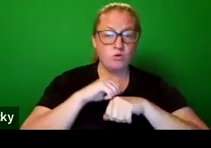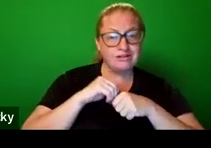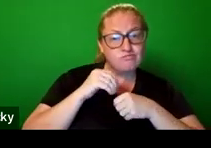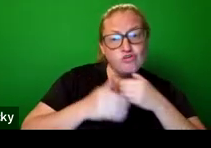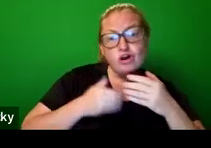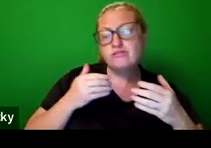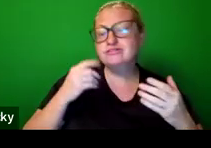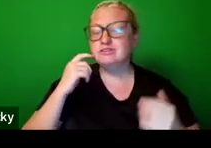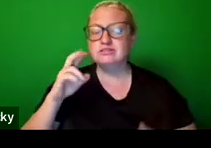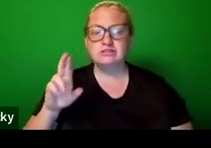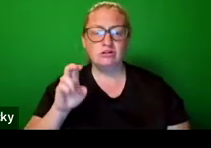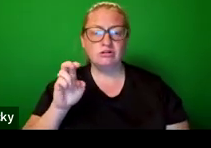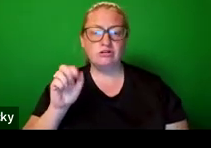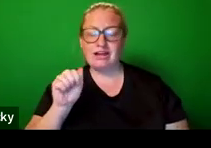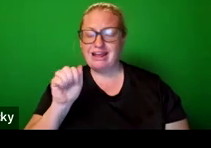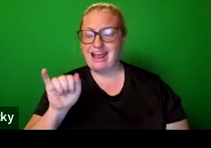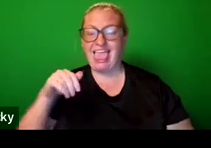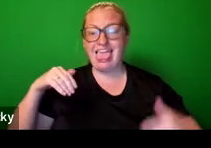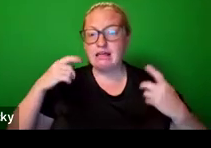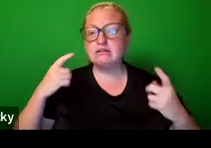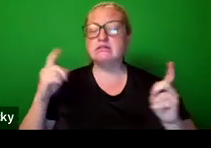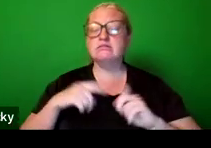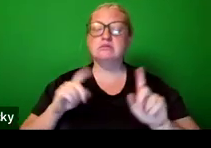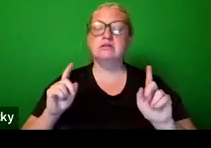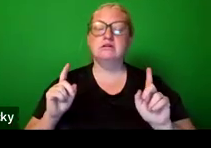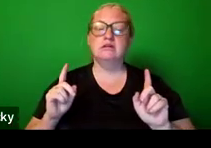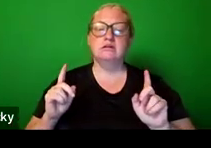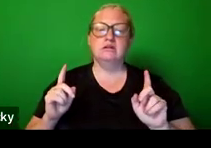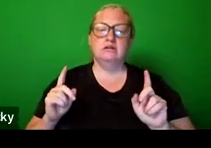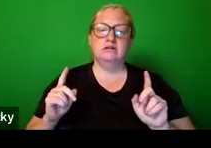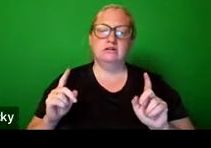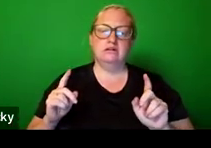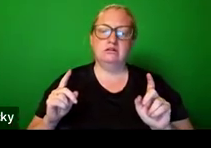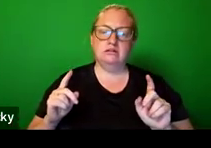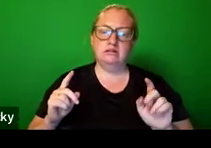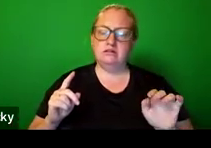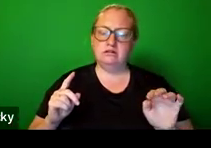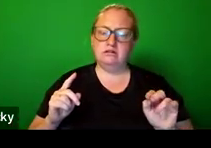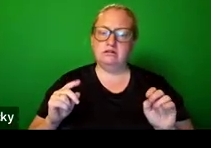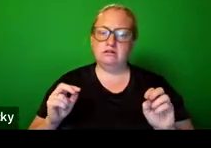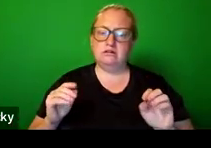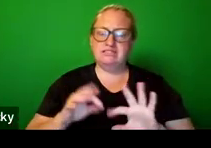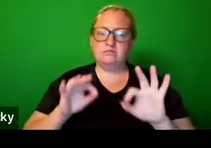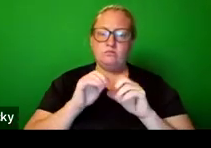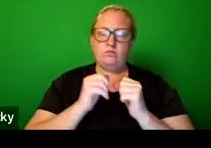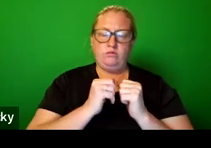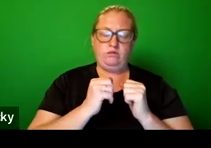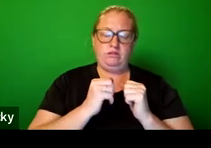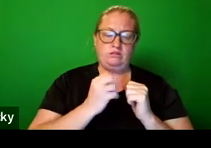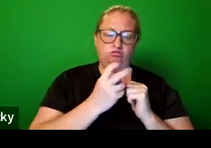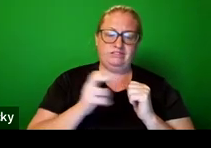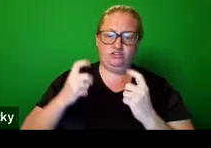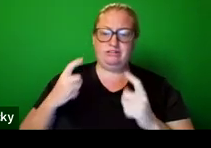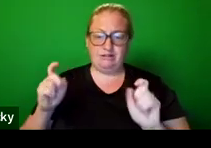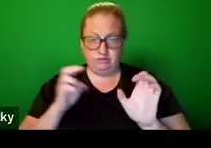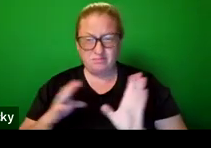you know, because the RAI hasn't been announced, but that's something that it would be important with the announcement of the transition plan. And